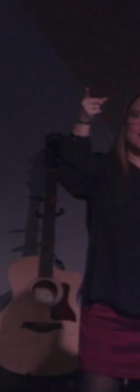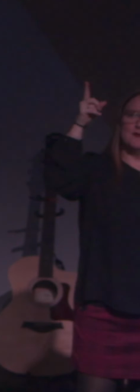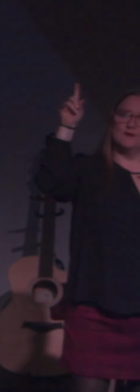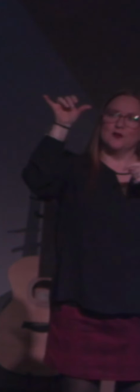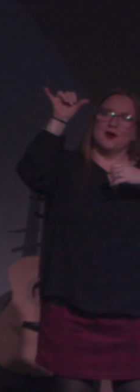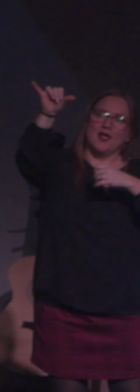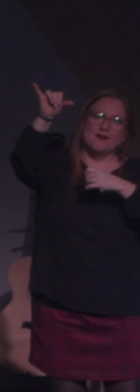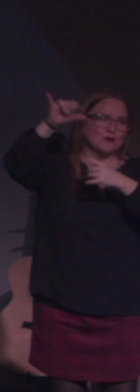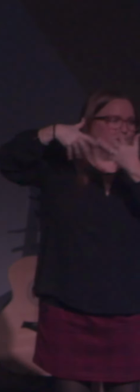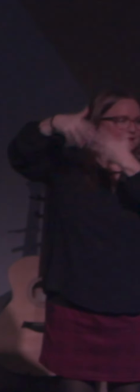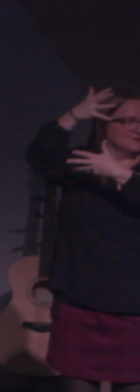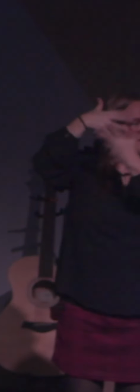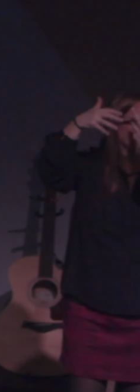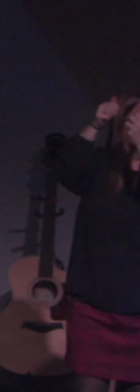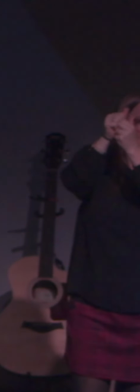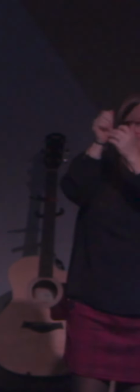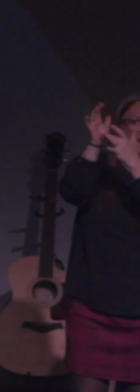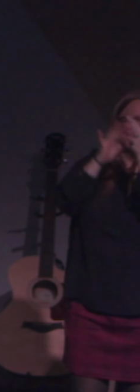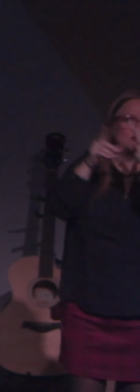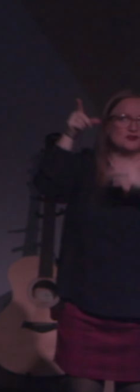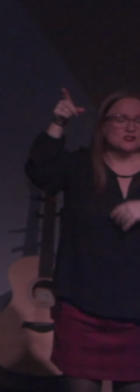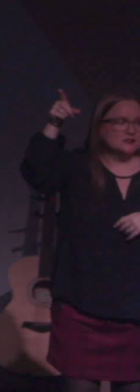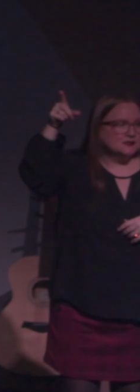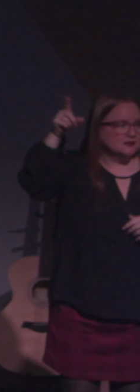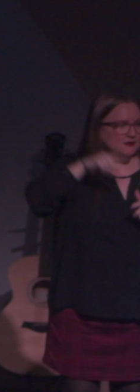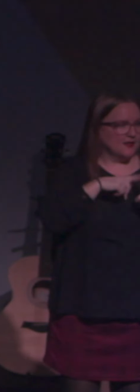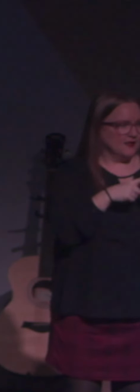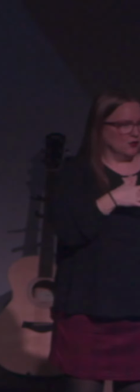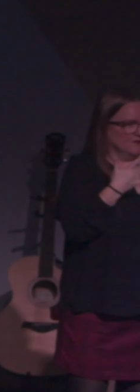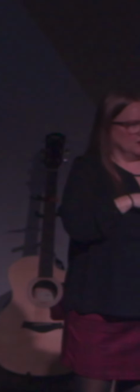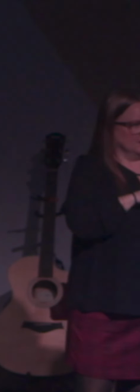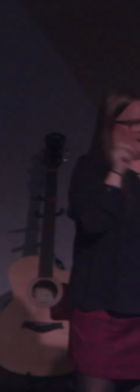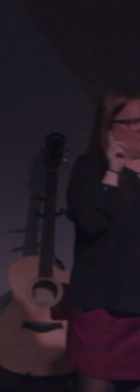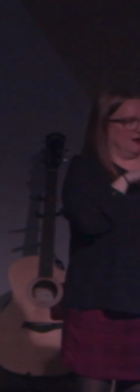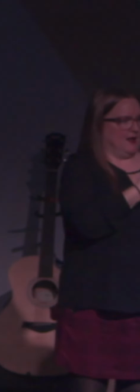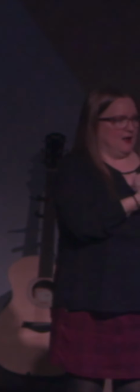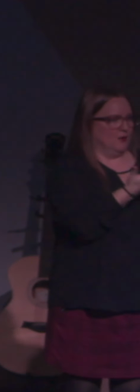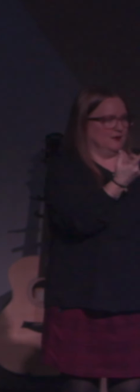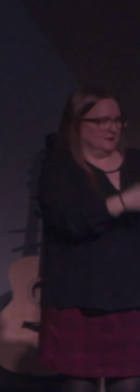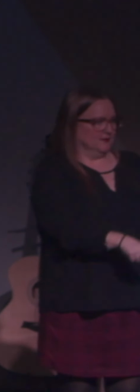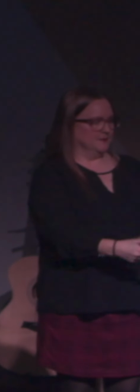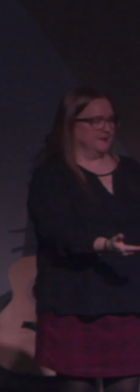with our good shepherd, it will fundamentally change the way we feel about the outcome of how things turn out.